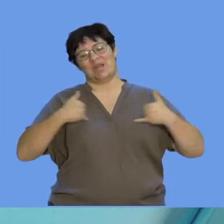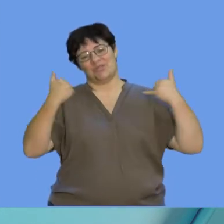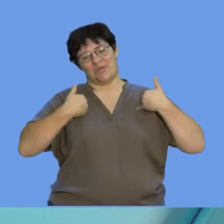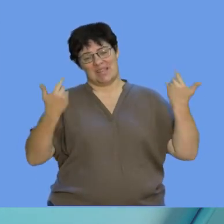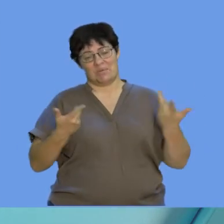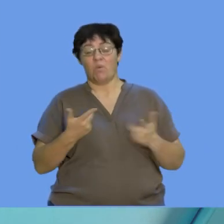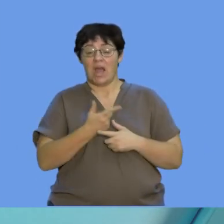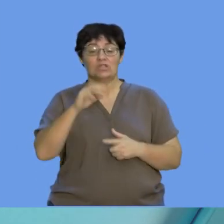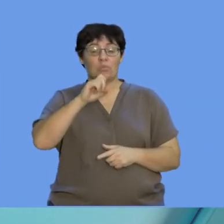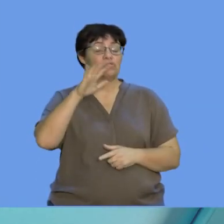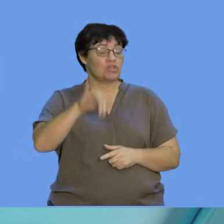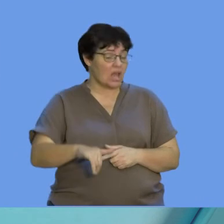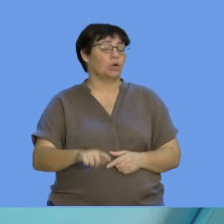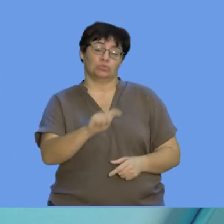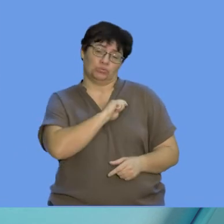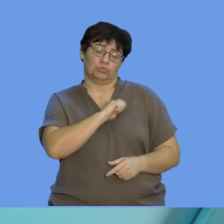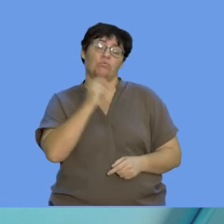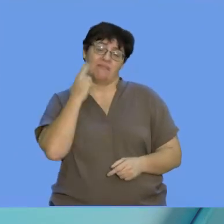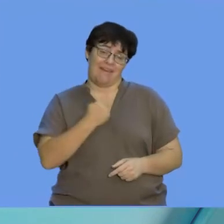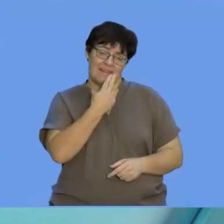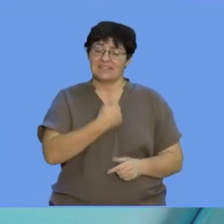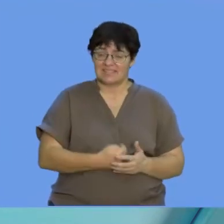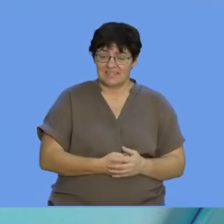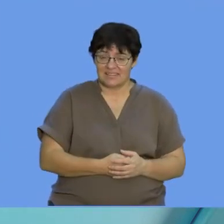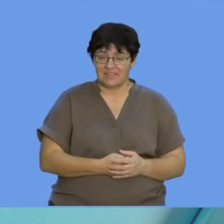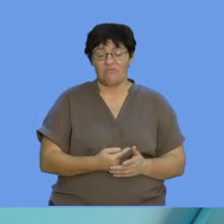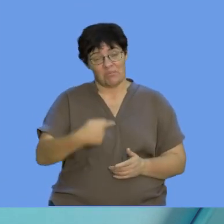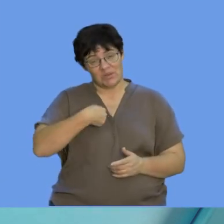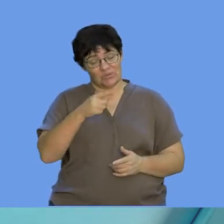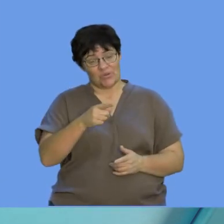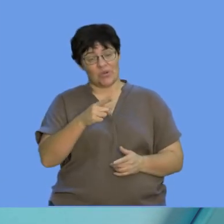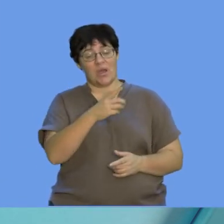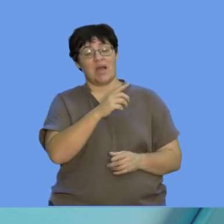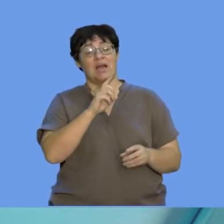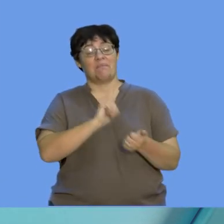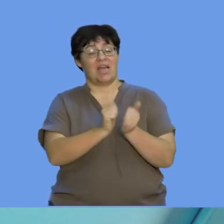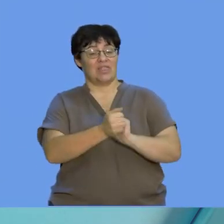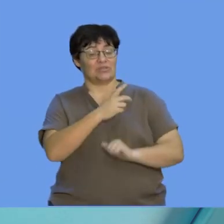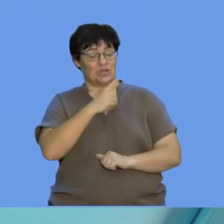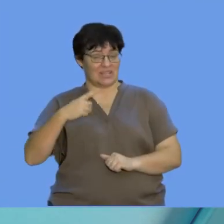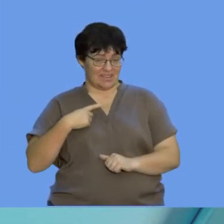I hope you've had so much fun, because geometry is really a nice topic for us to do. But from me to